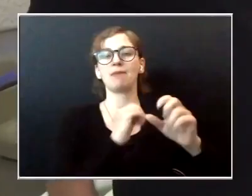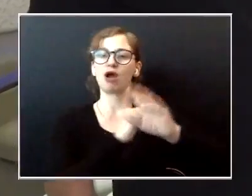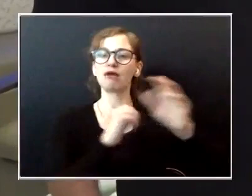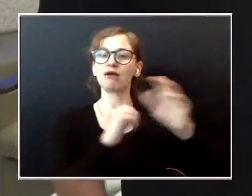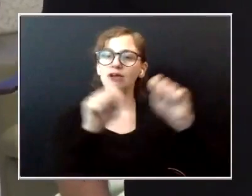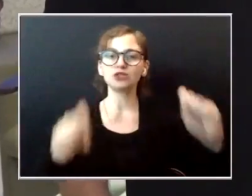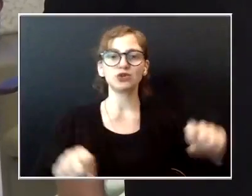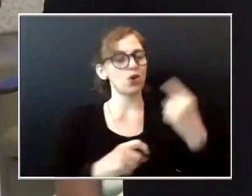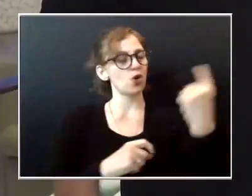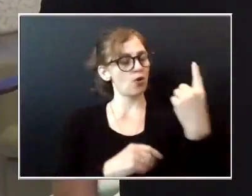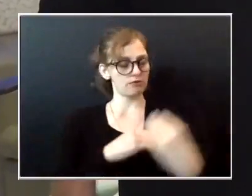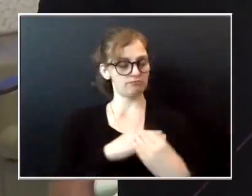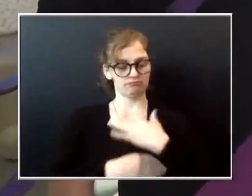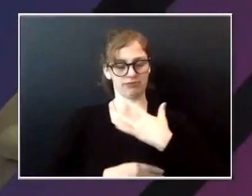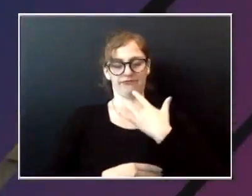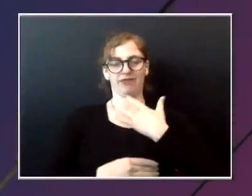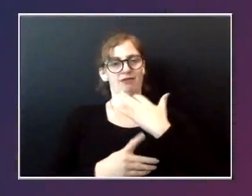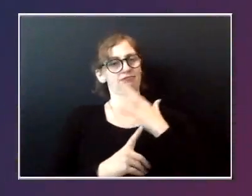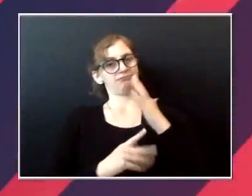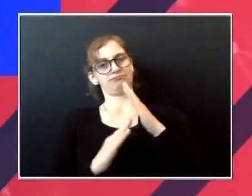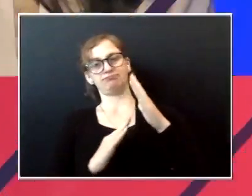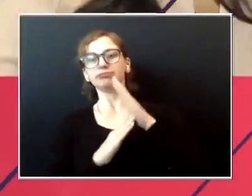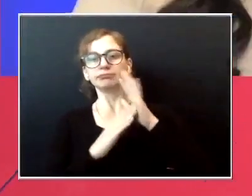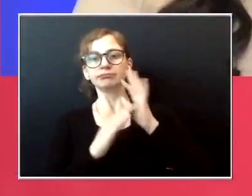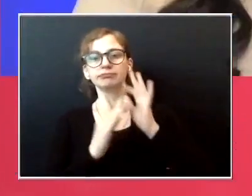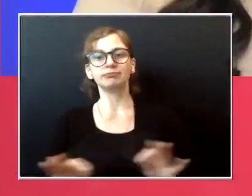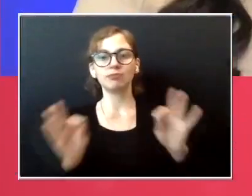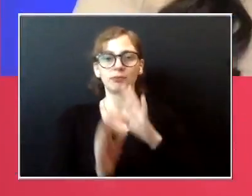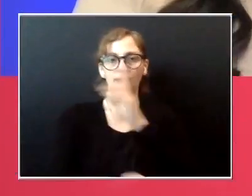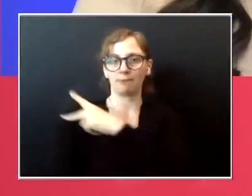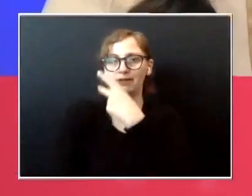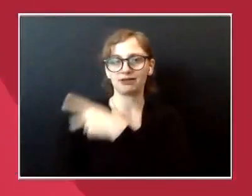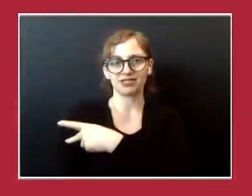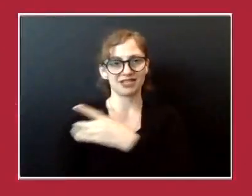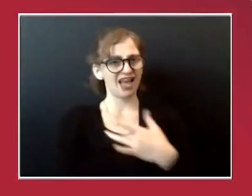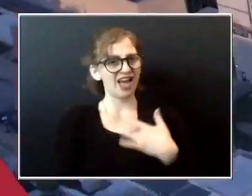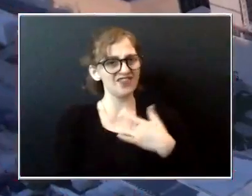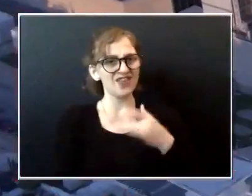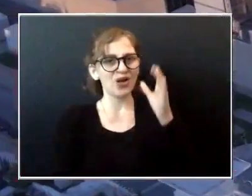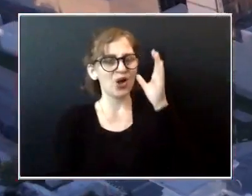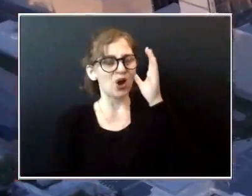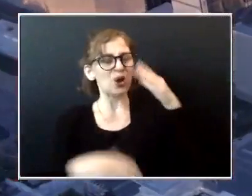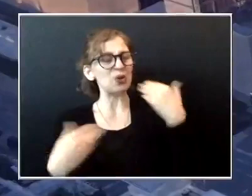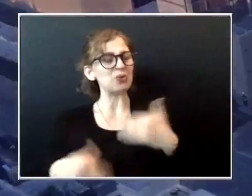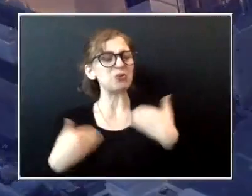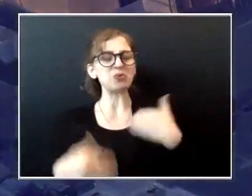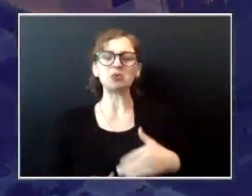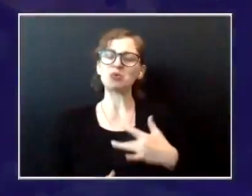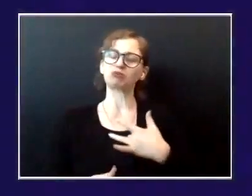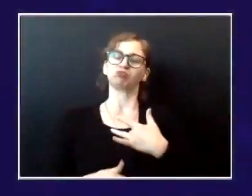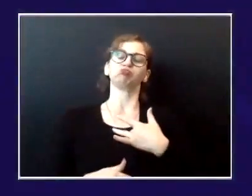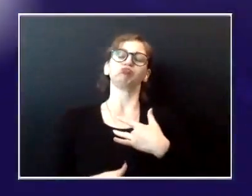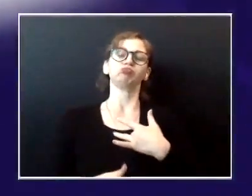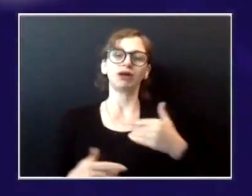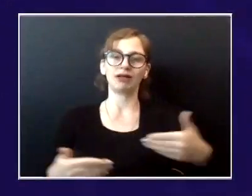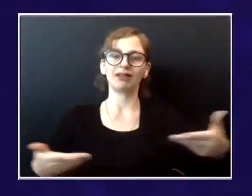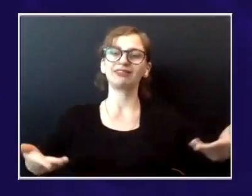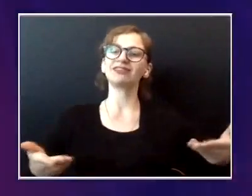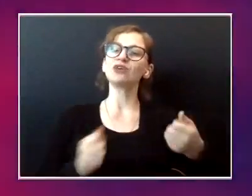most important patient on the planet. I felt heard, and that was really big. This is All Things Heart.